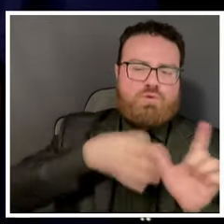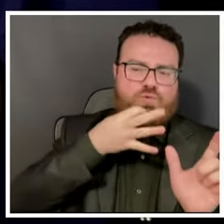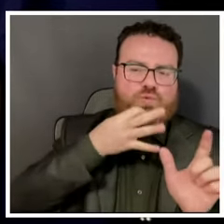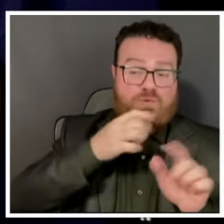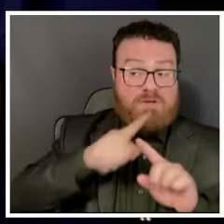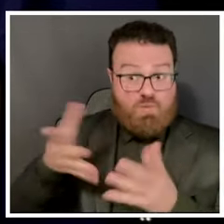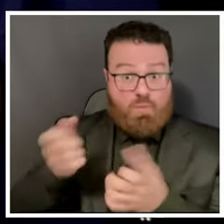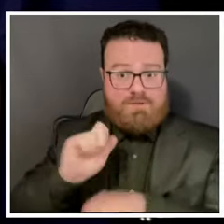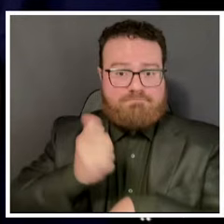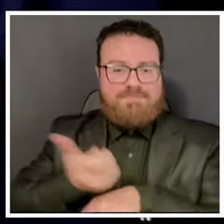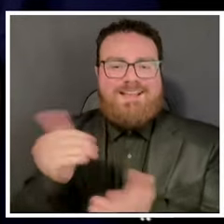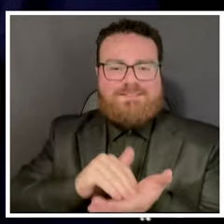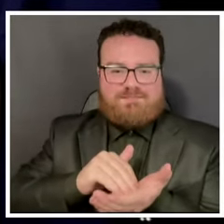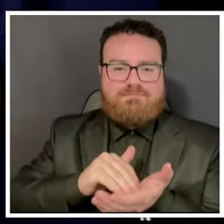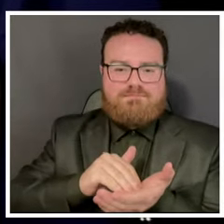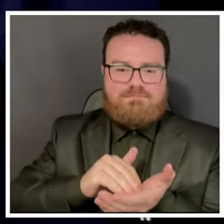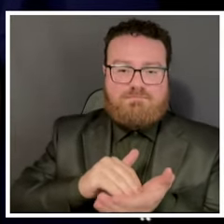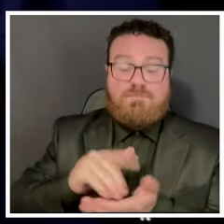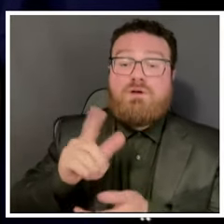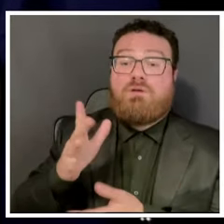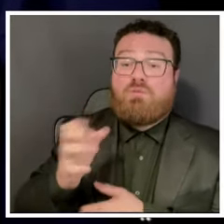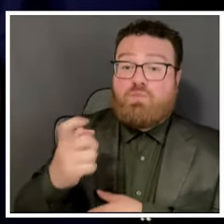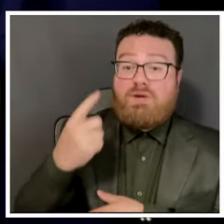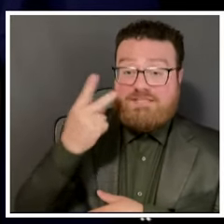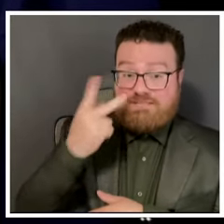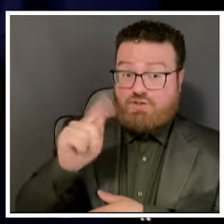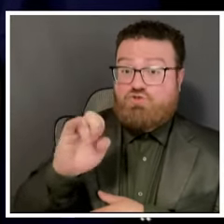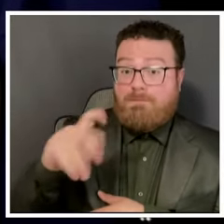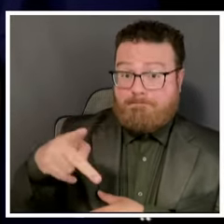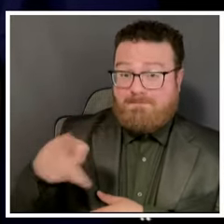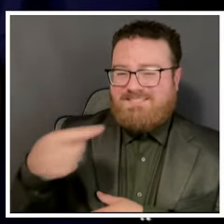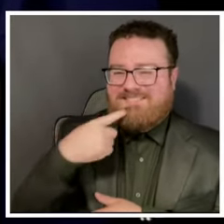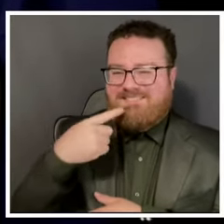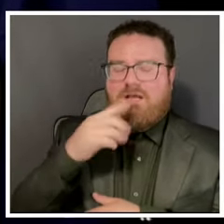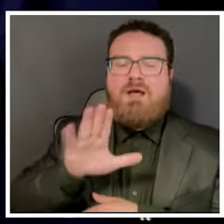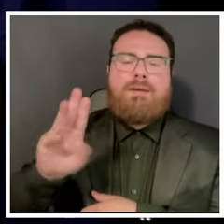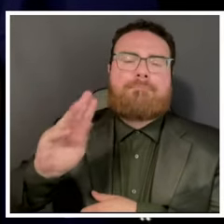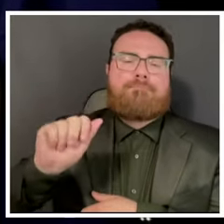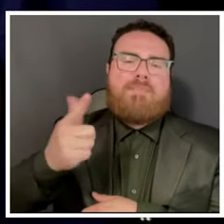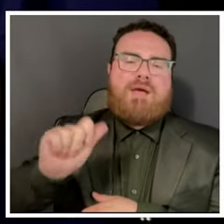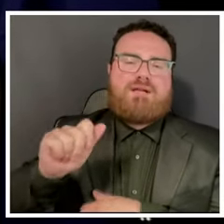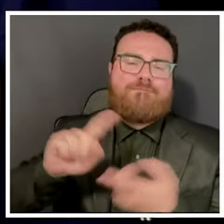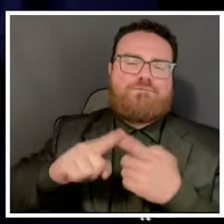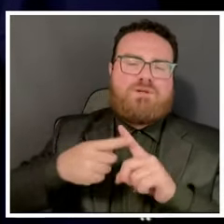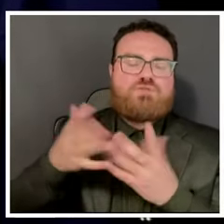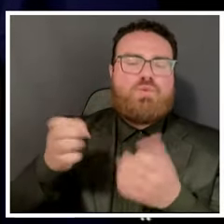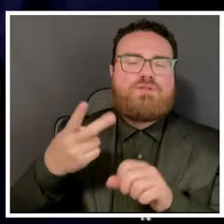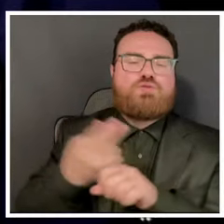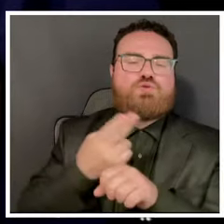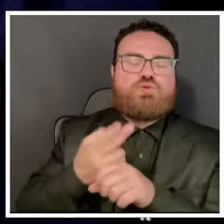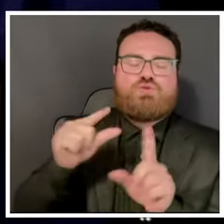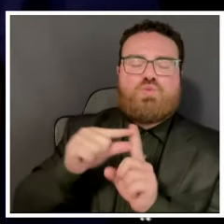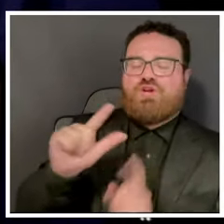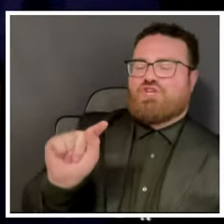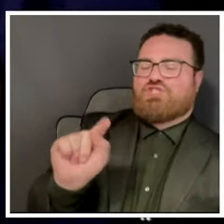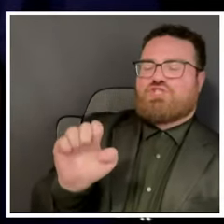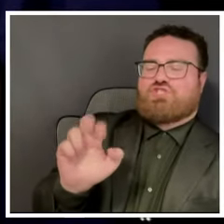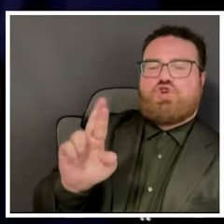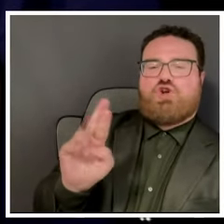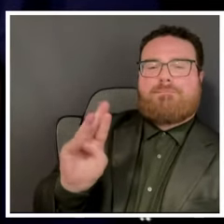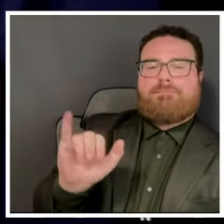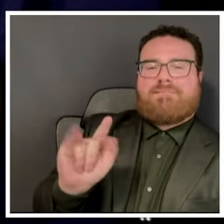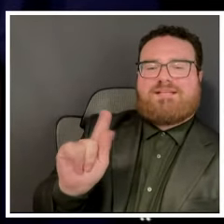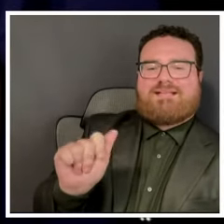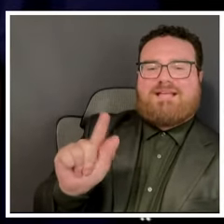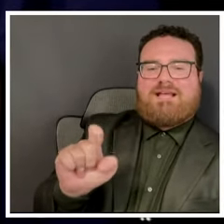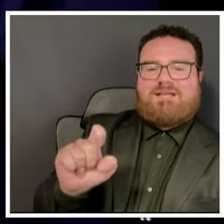says. Trump says his MAGA friends want to, quote, terminate. I love his terminology. Terminate the